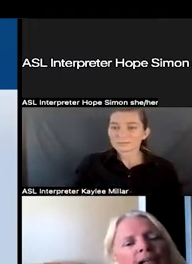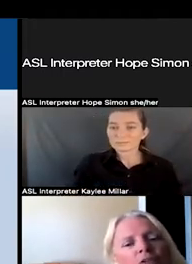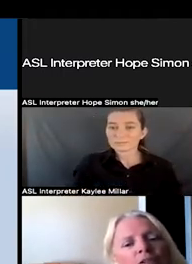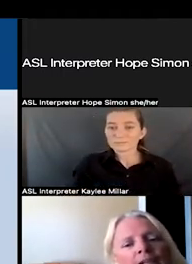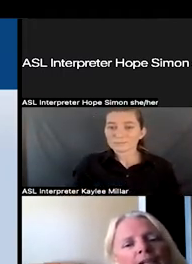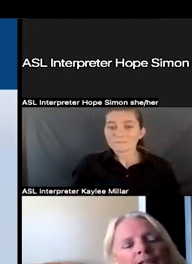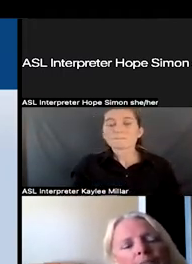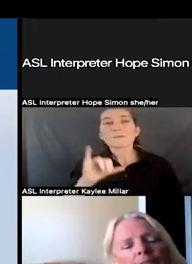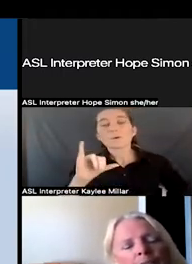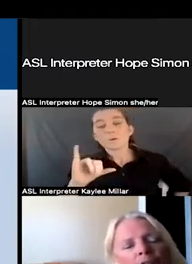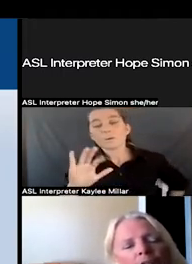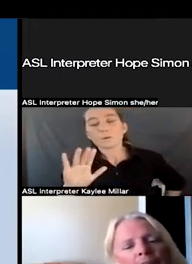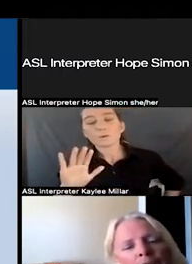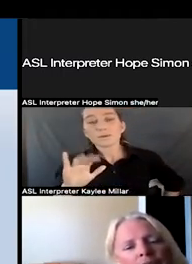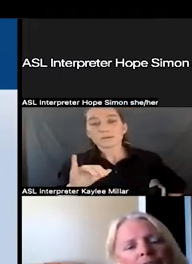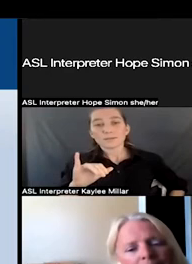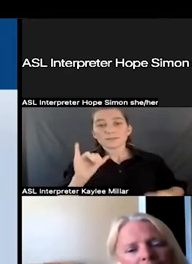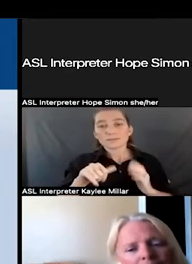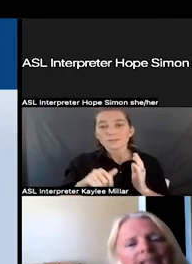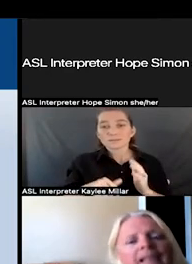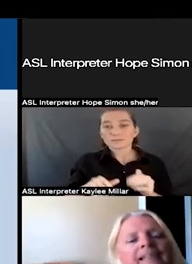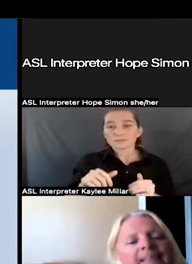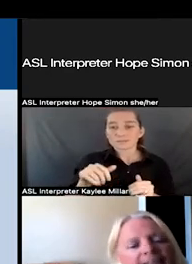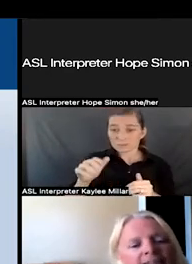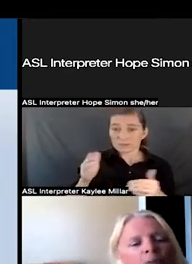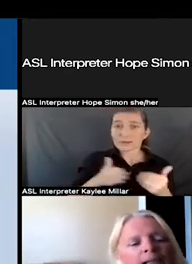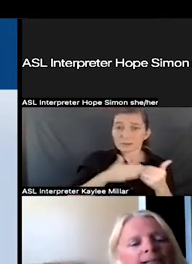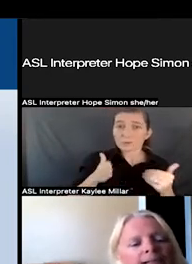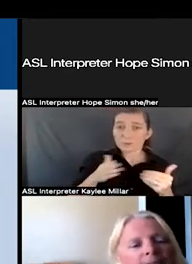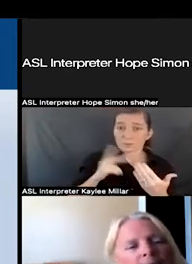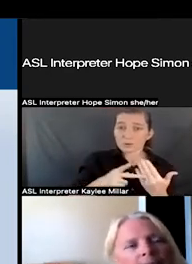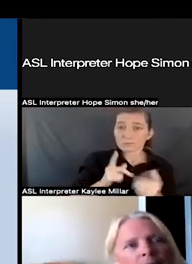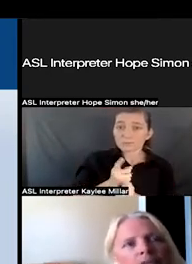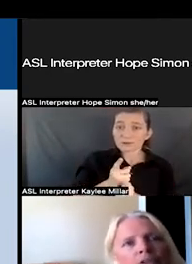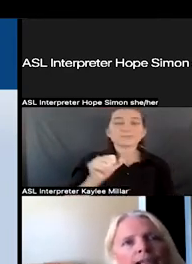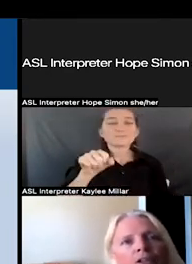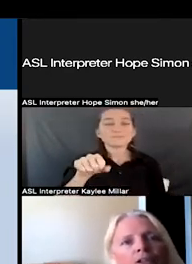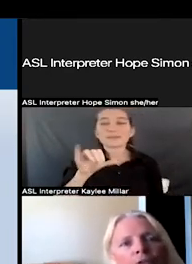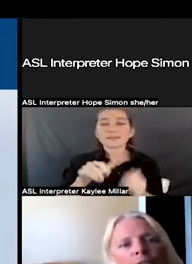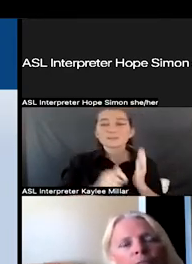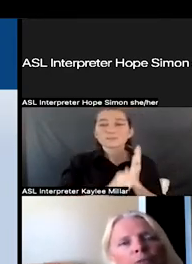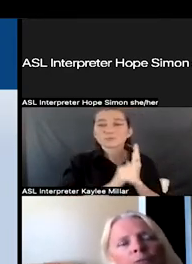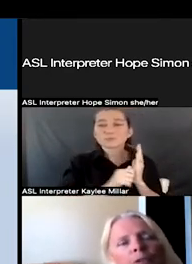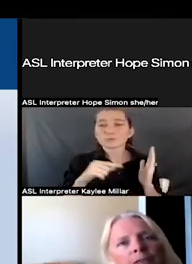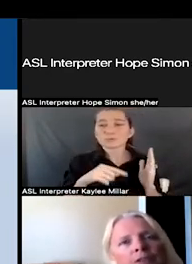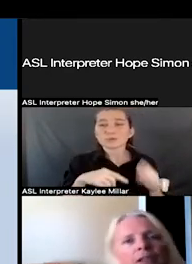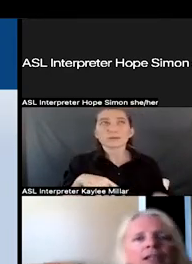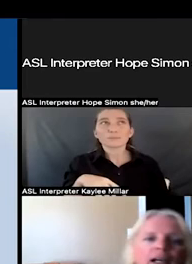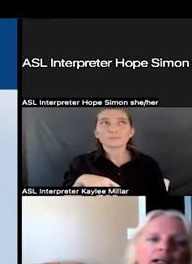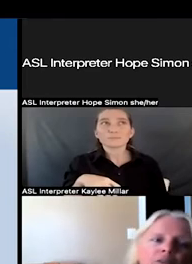fill out with our Back Your Neighborhood program, yeah. Yes, we had done something similar to that on our own, but we will